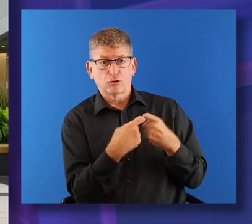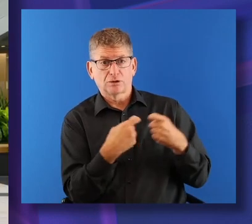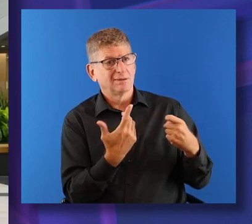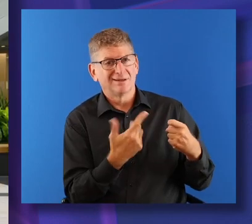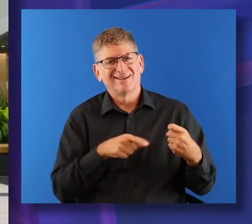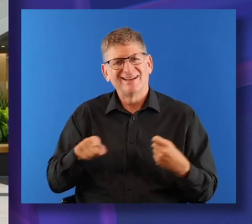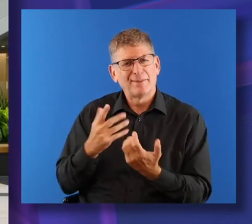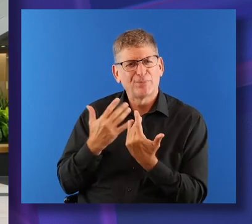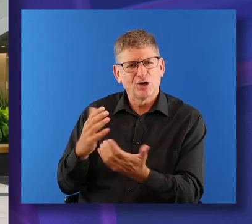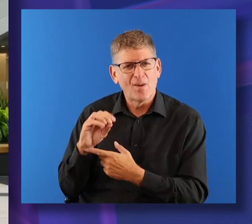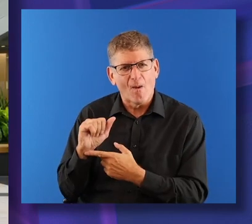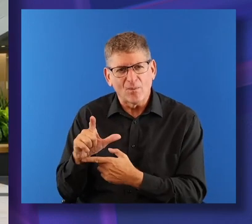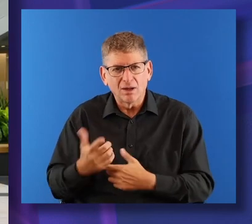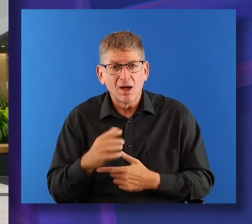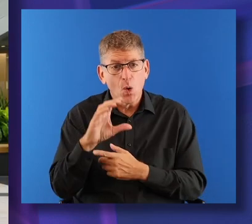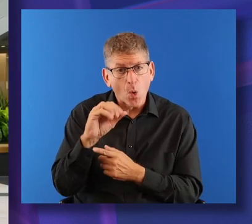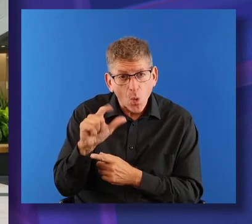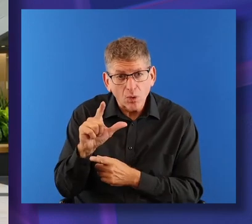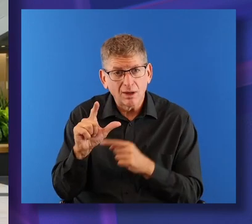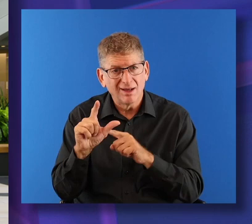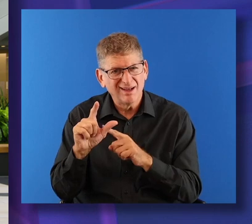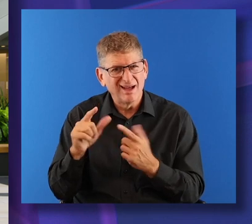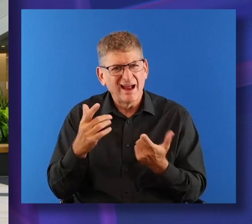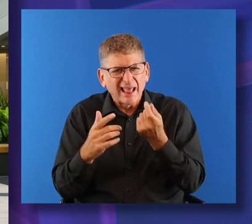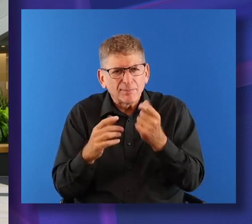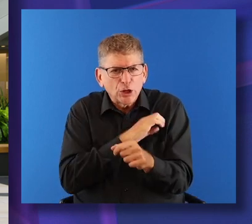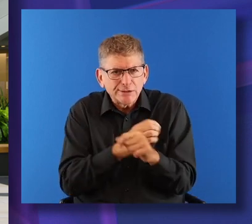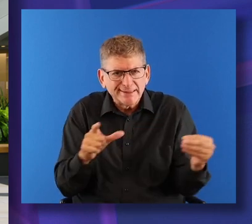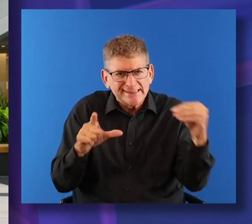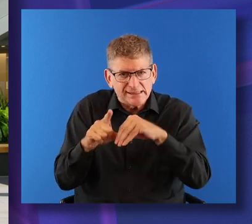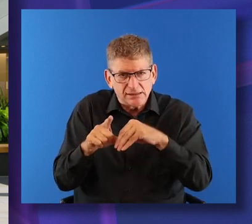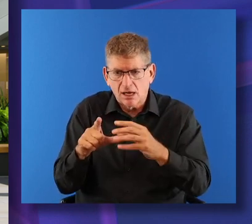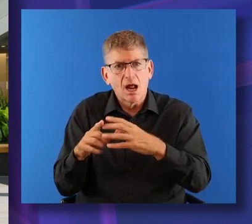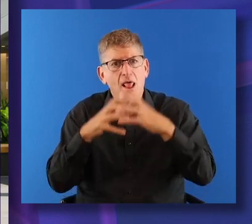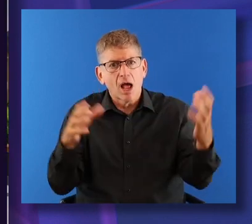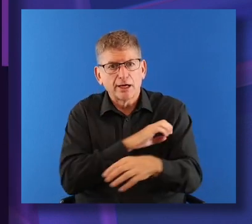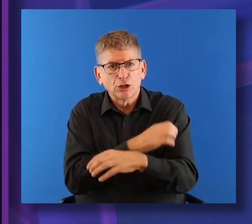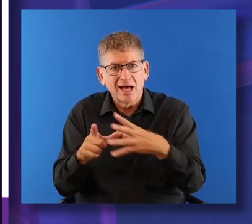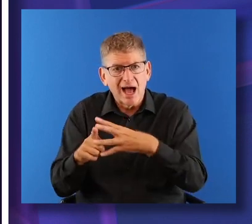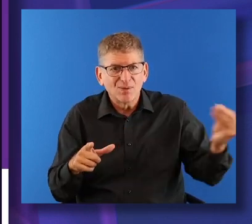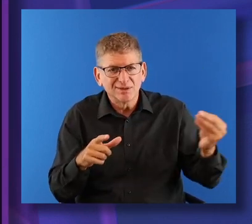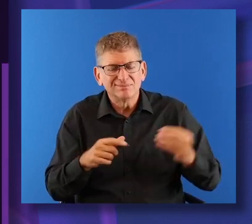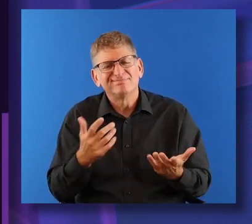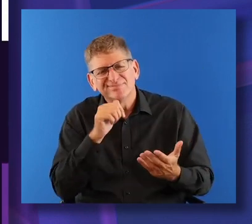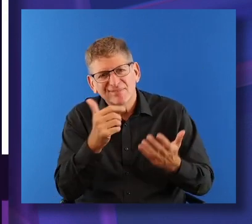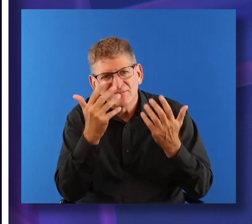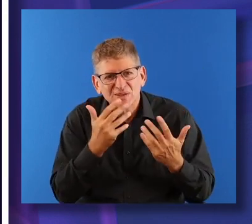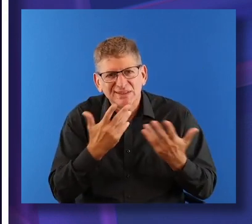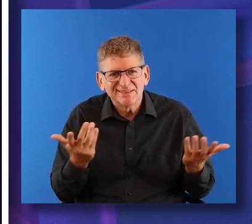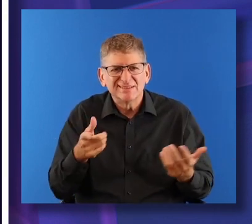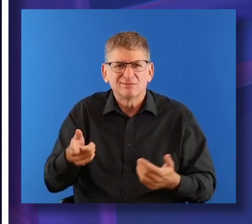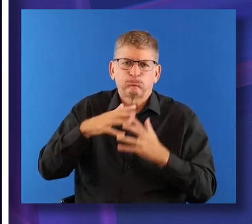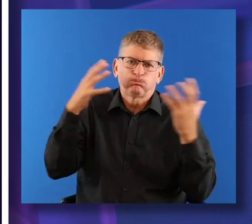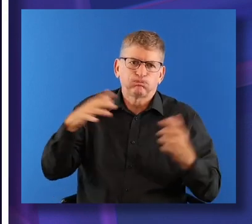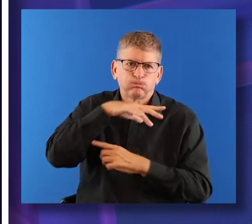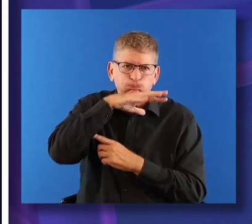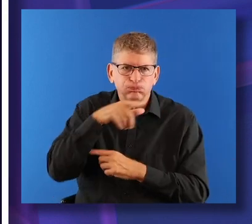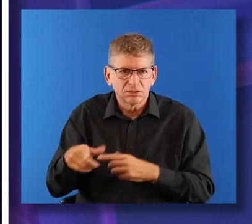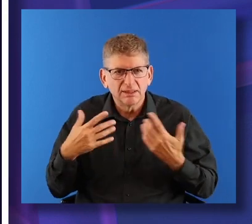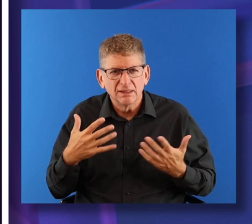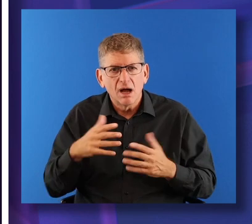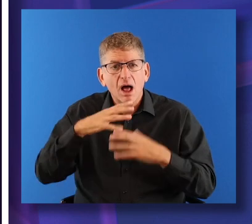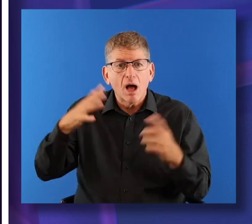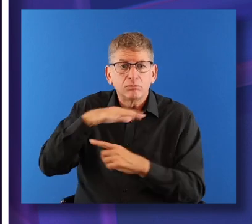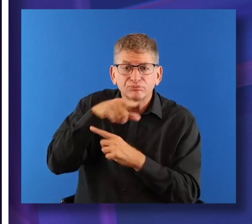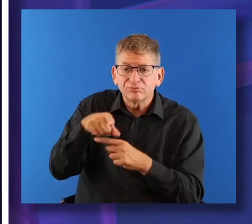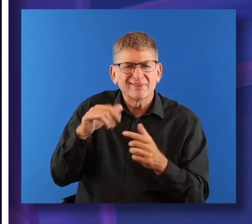a lot of energy comes out. Unfortunately, so do a lot of pollutants. Among those pollutants are greenhouse